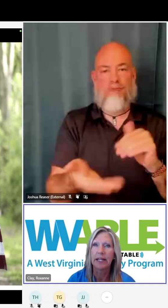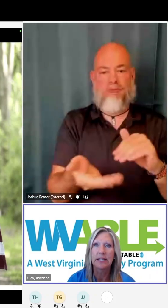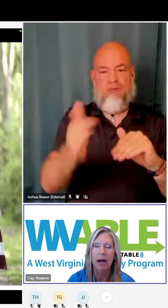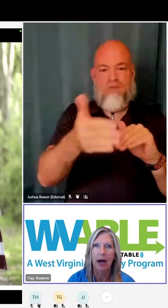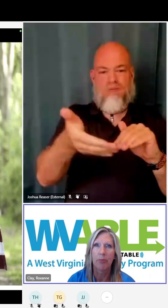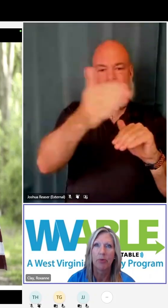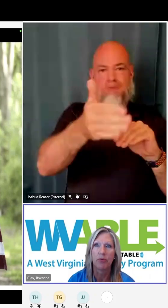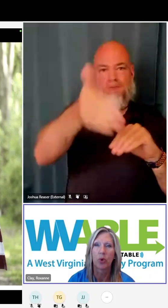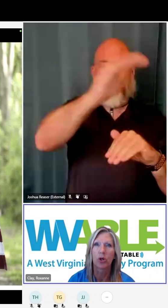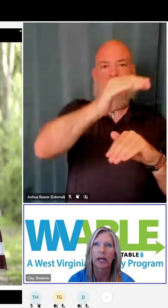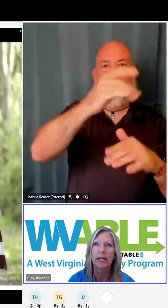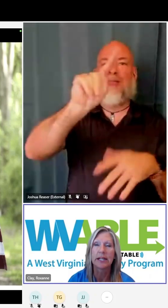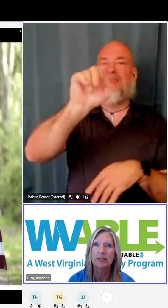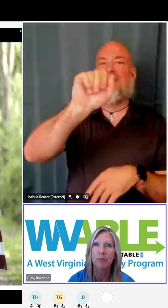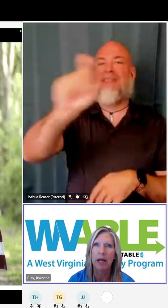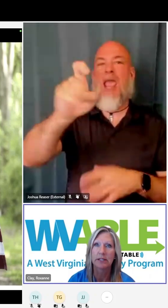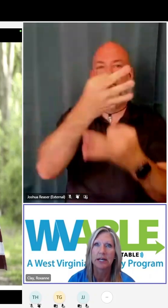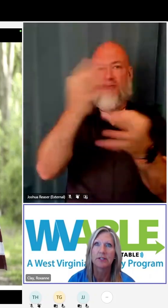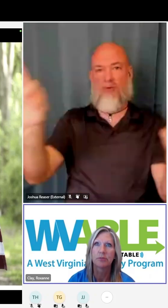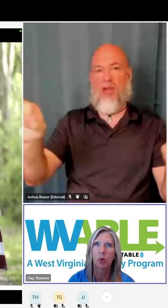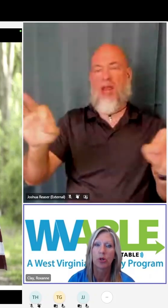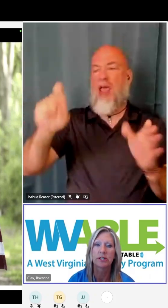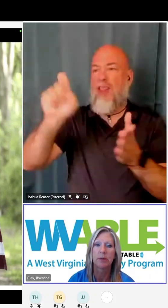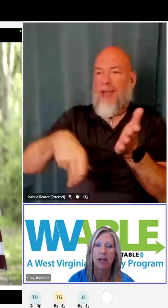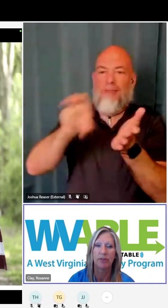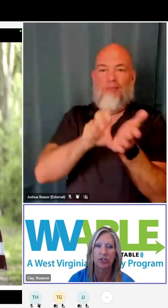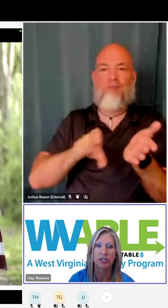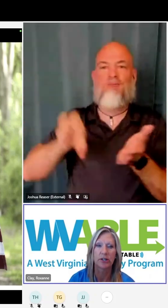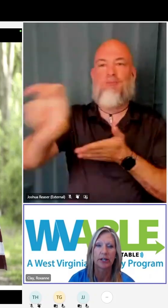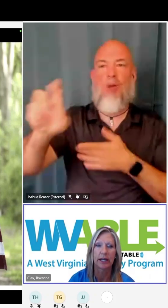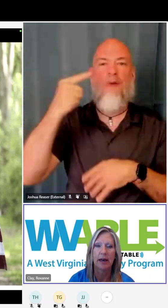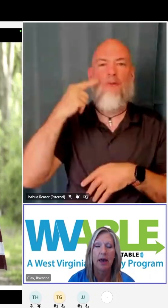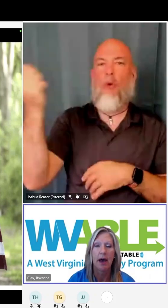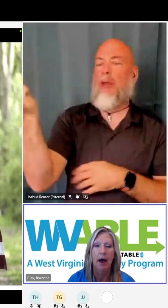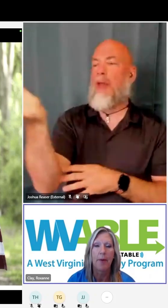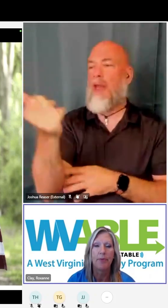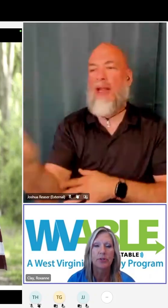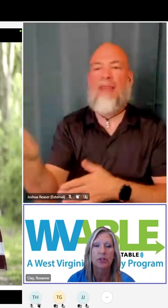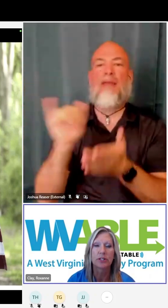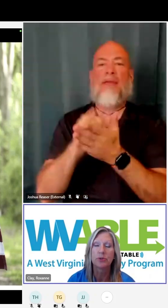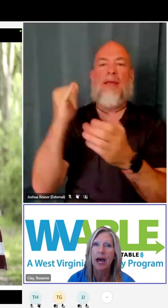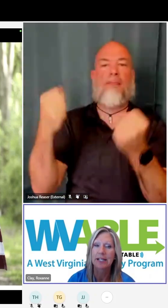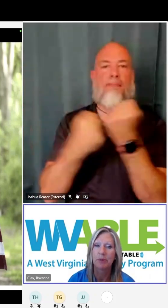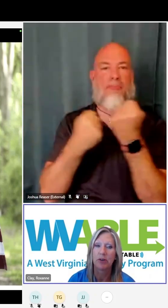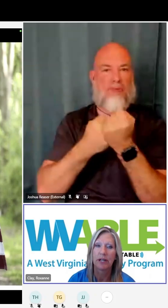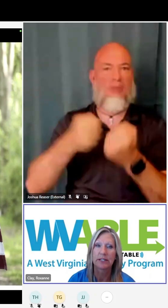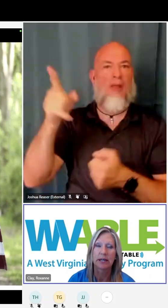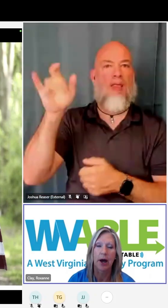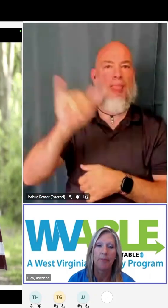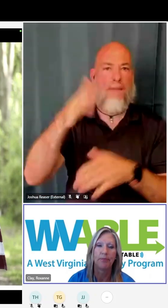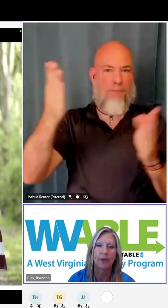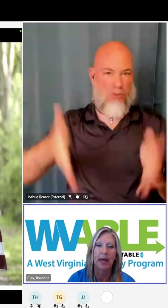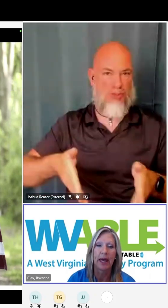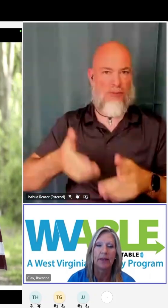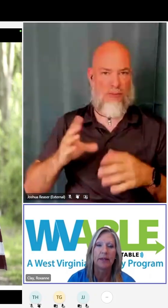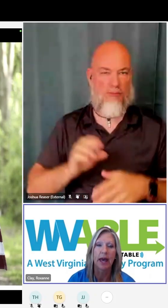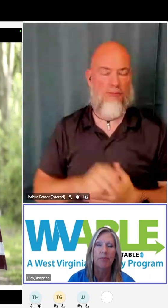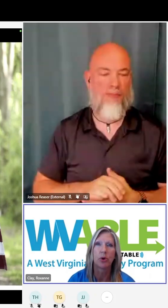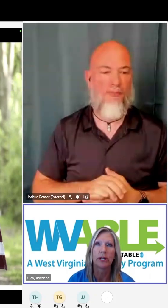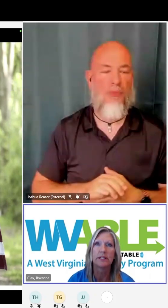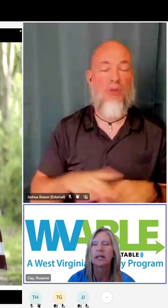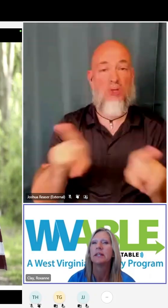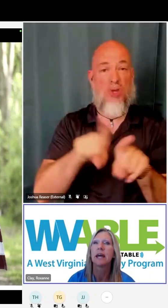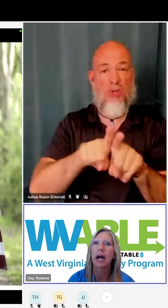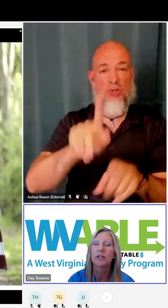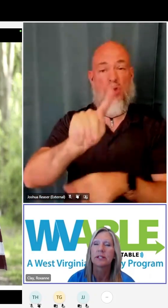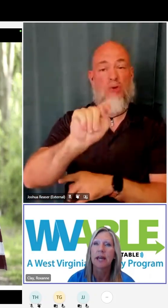funds at any time for any expense that supports the beneficiary. There's also tax benefits.